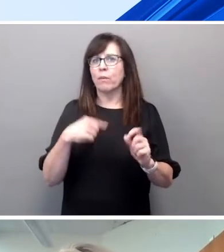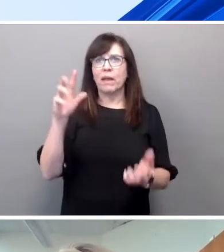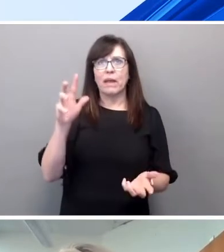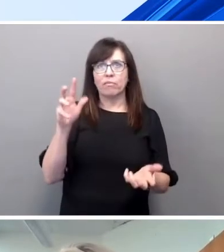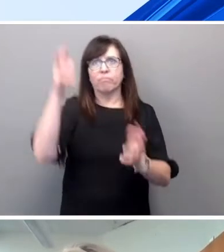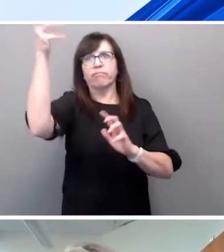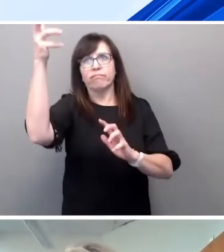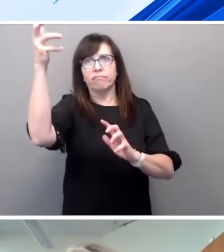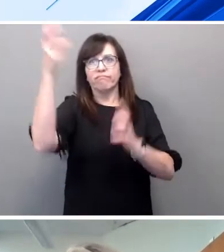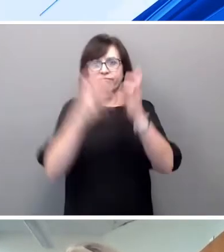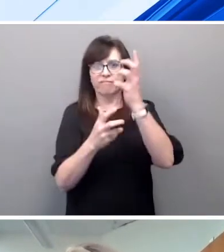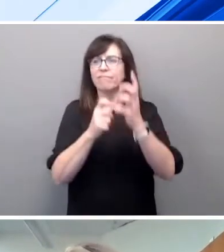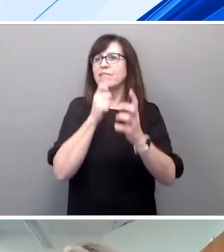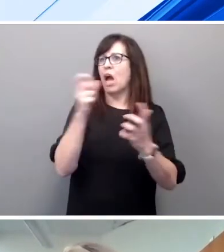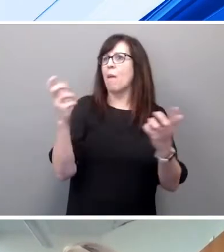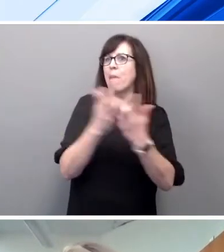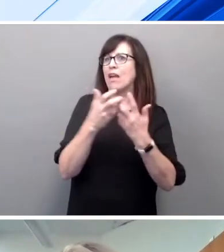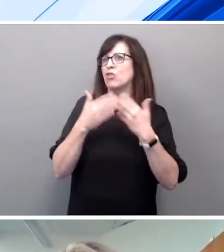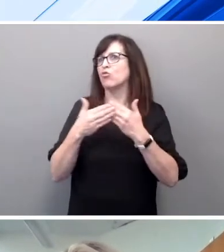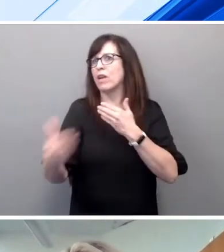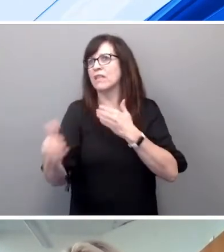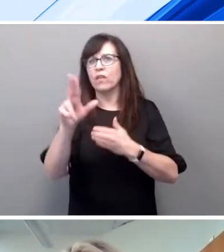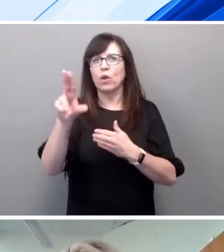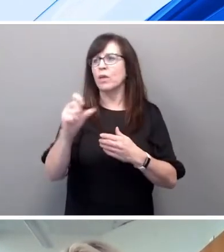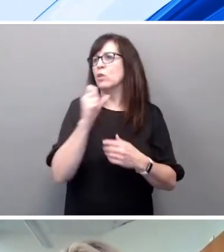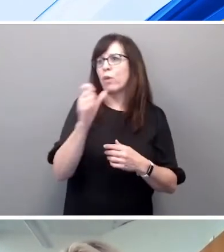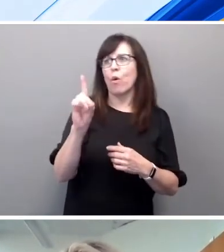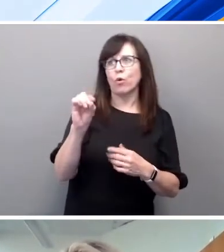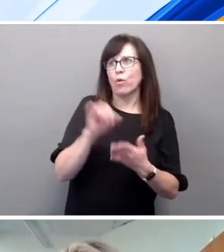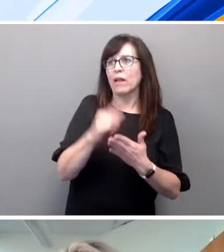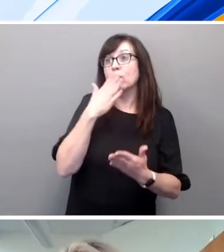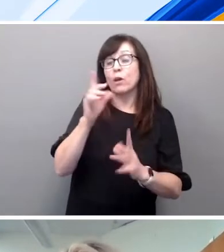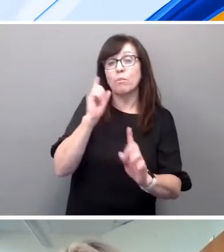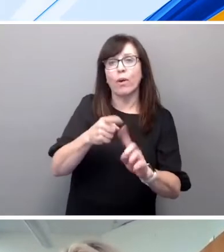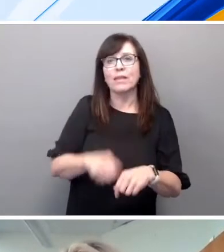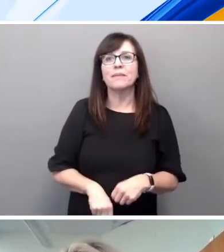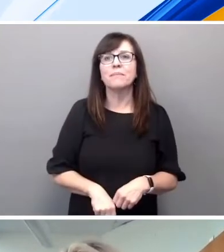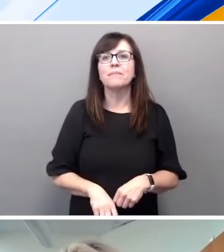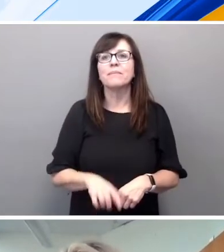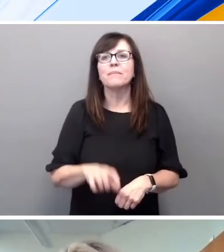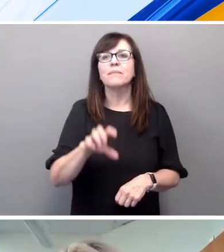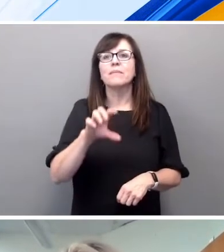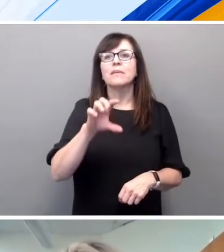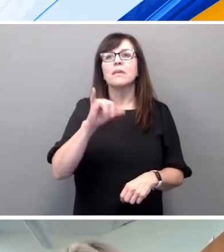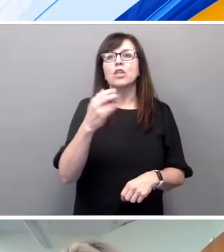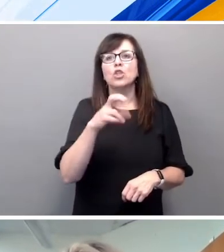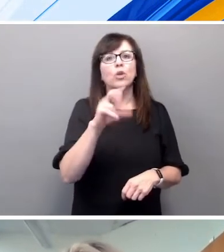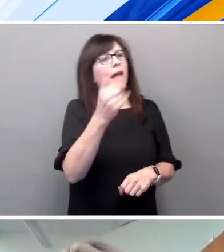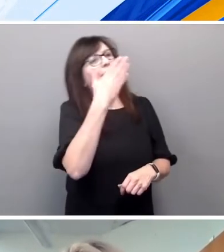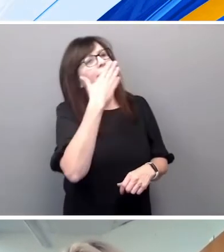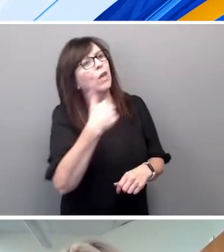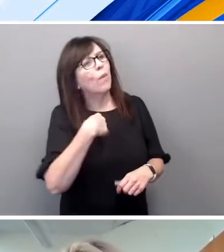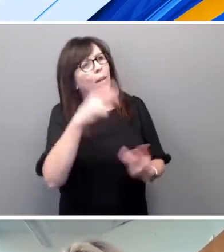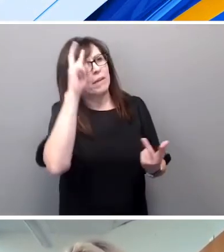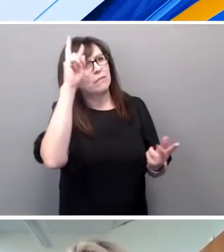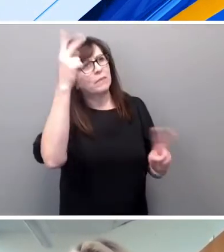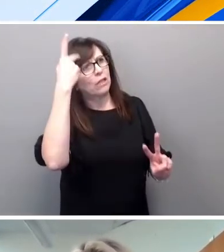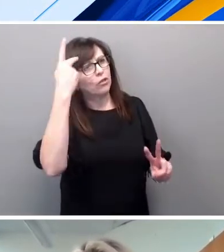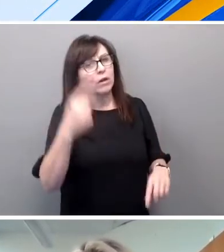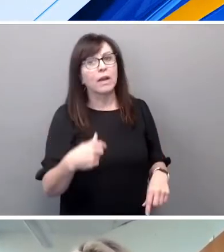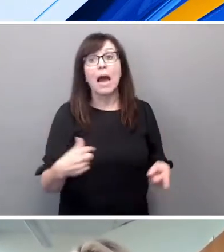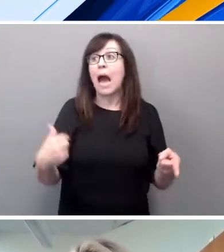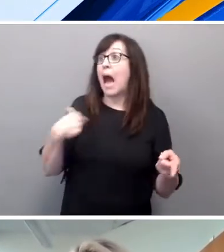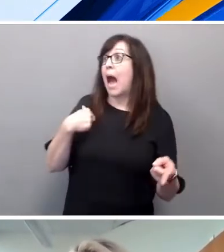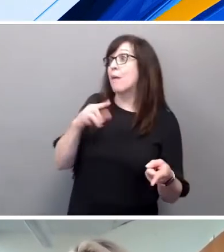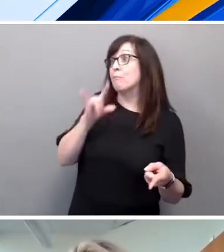So we won't do that. And it's a good point. Okay, thanks. I think I misunderstood, so I'm glad I asked. Thank you. I might have misspoken